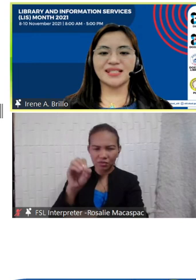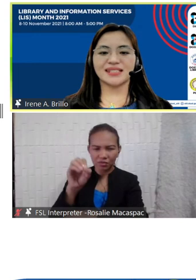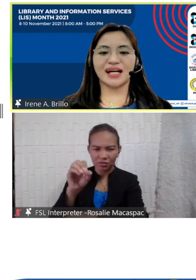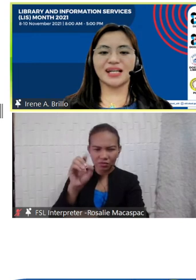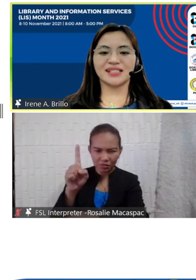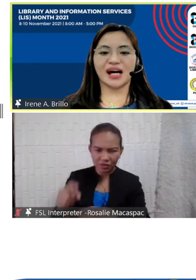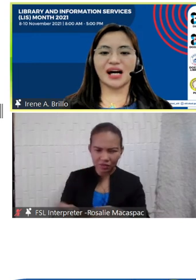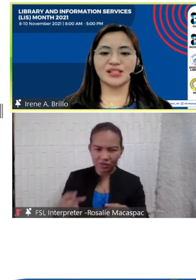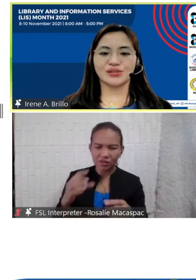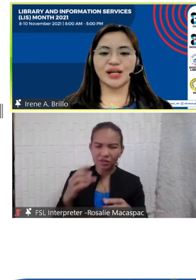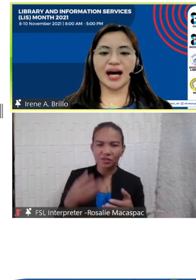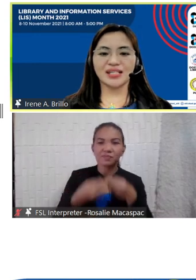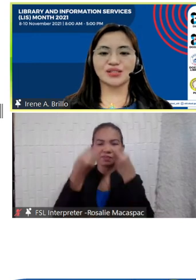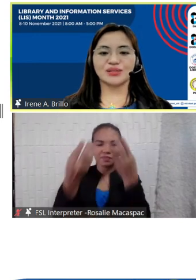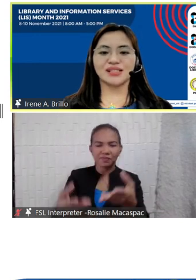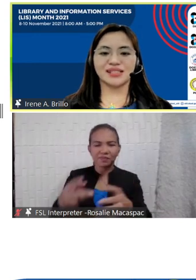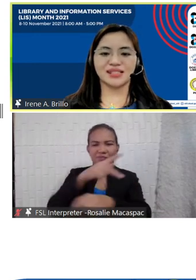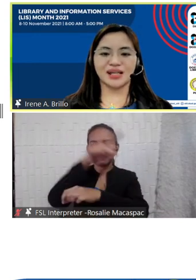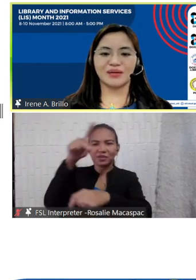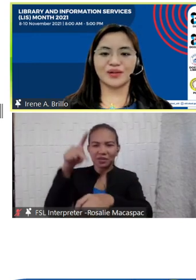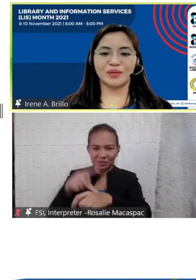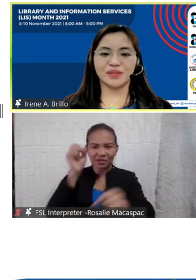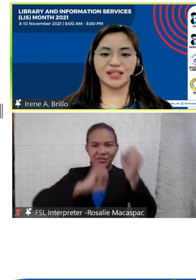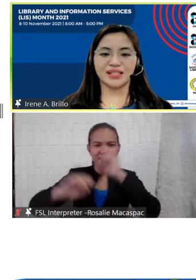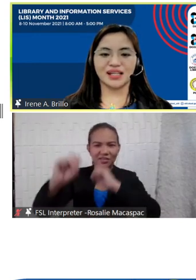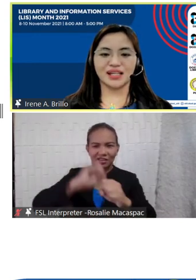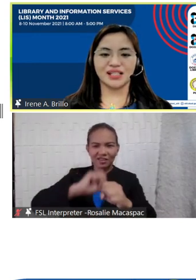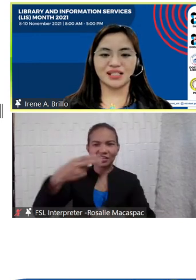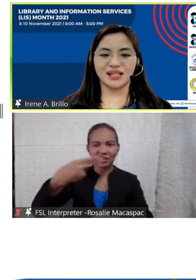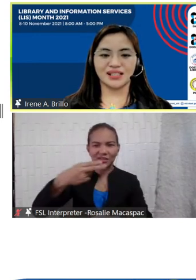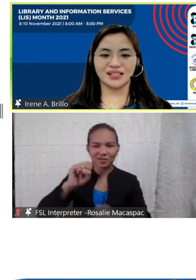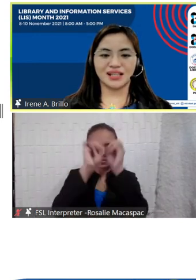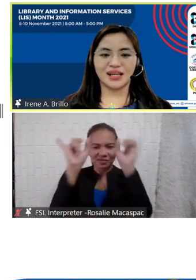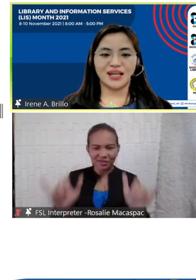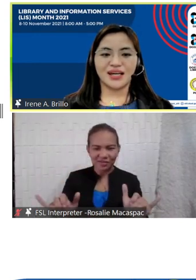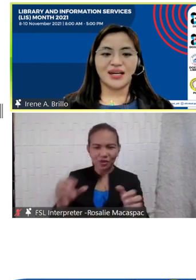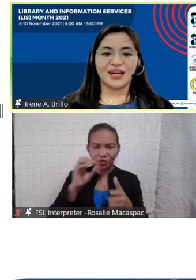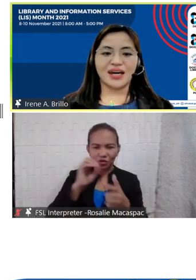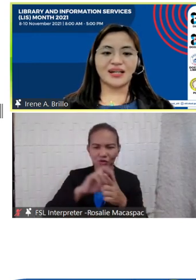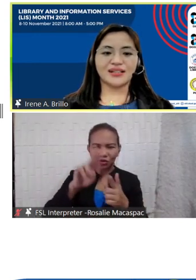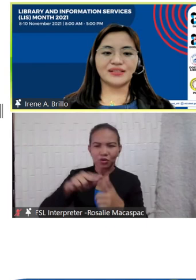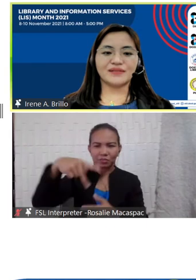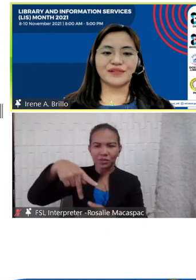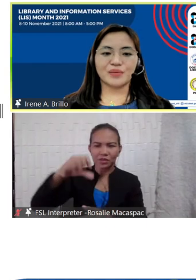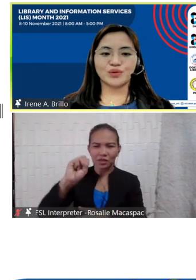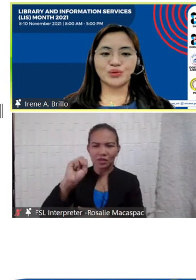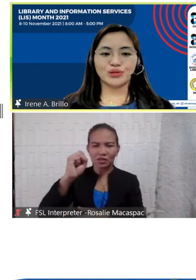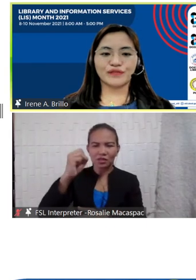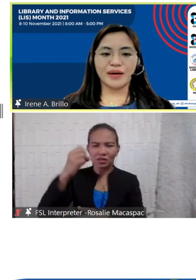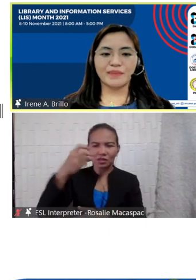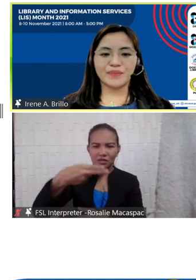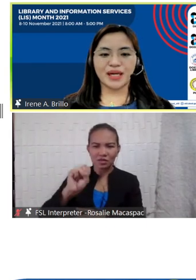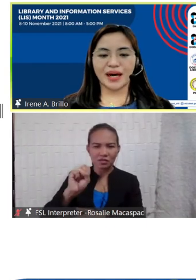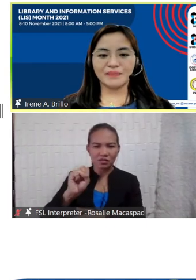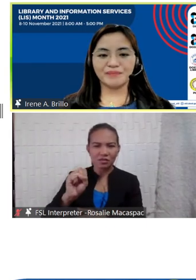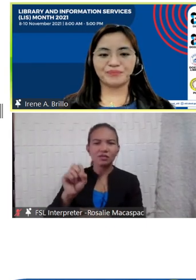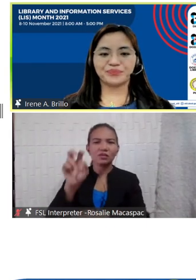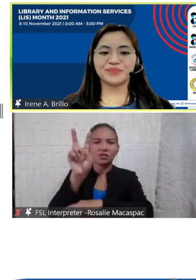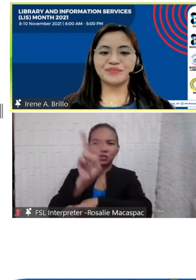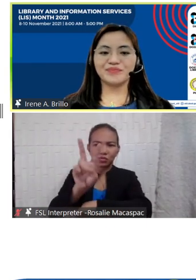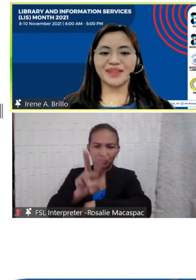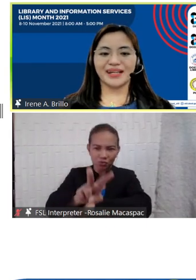Philippine Science High School System or PSHS. And from 2 to 5